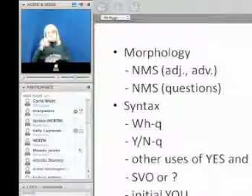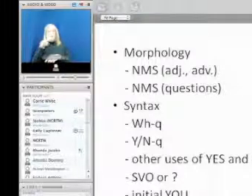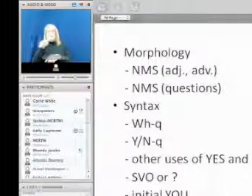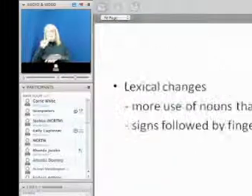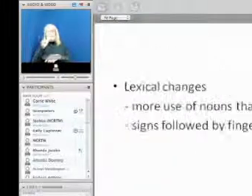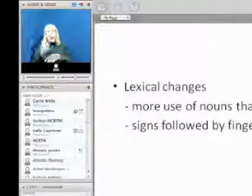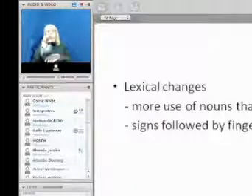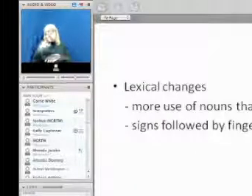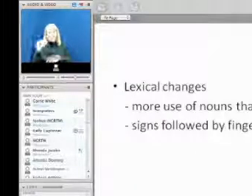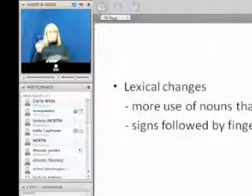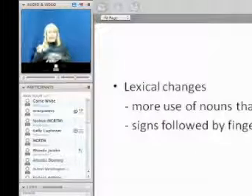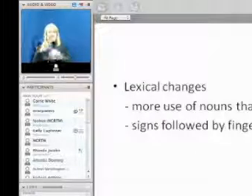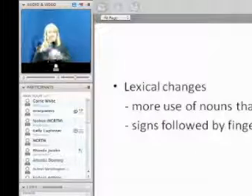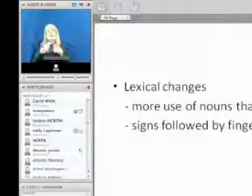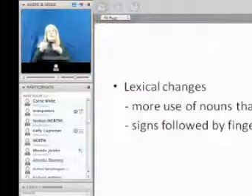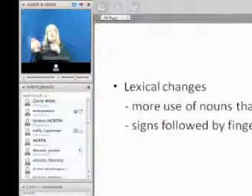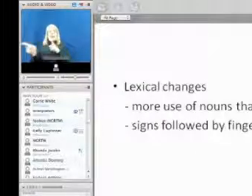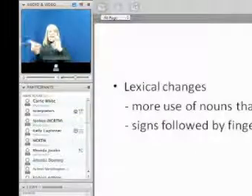indexing.